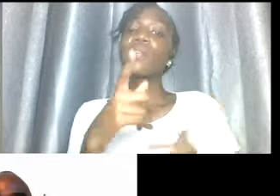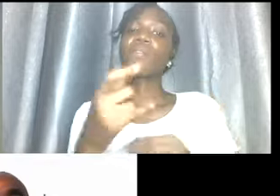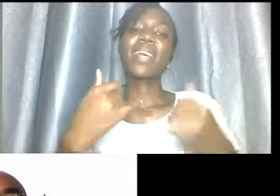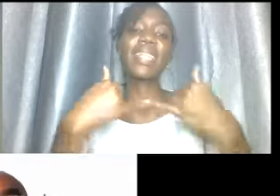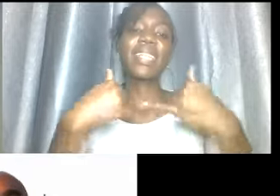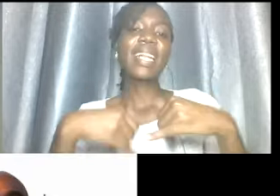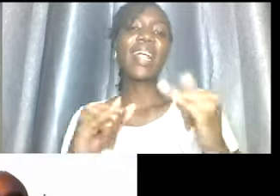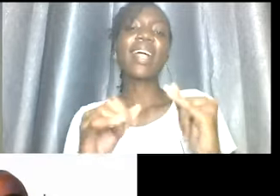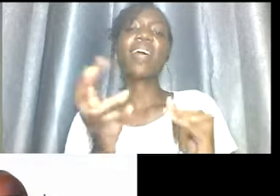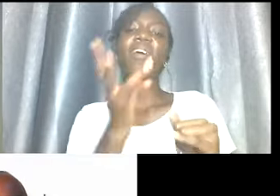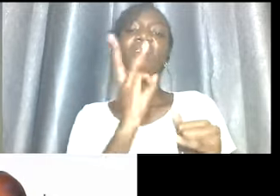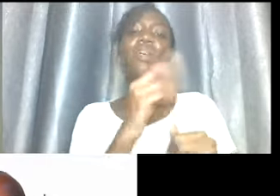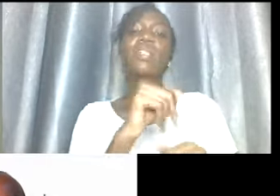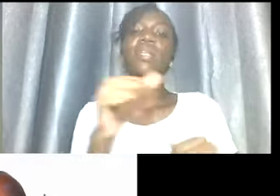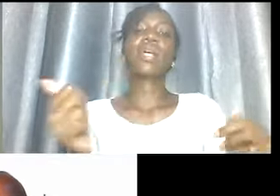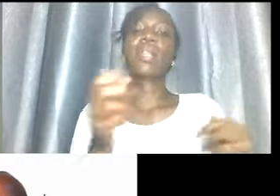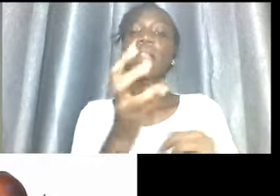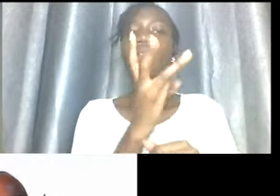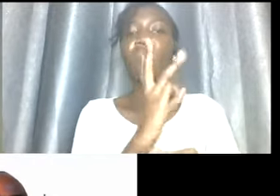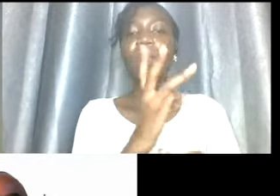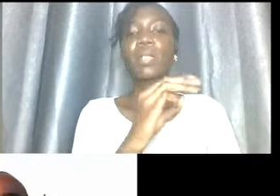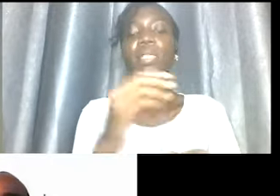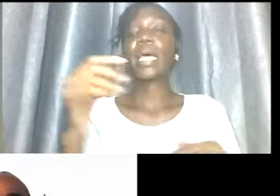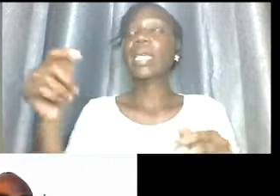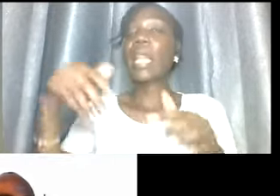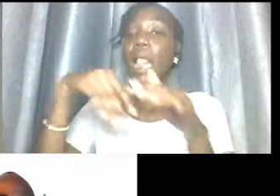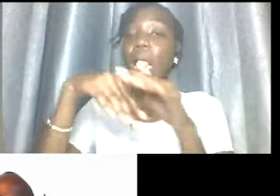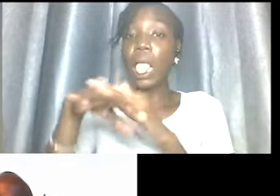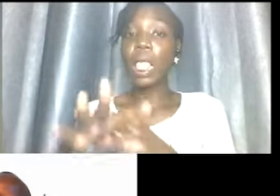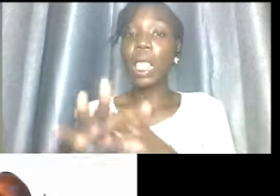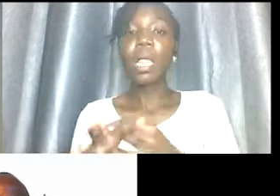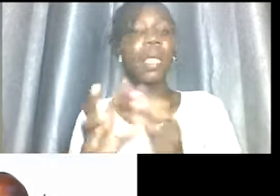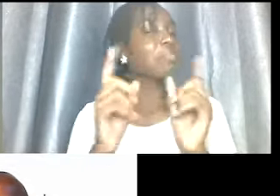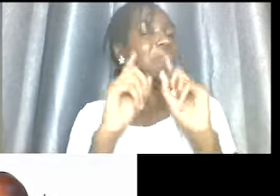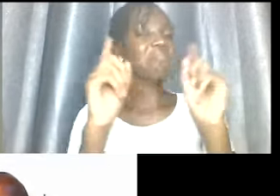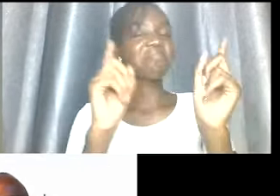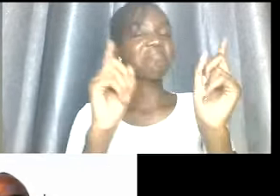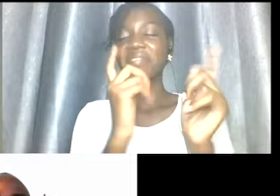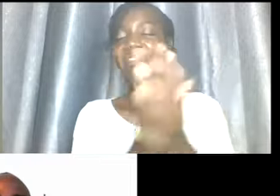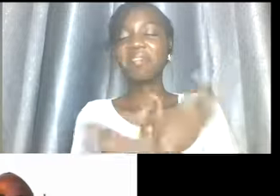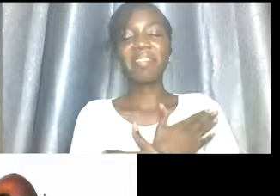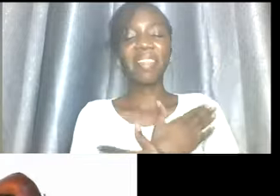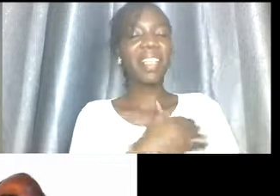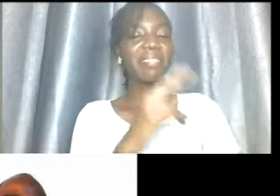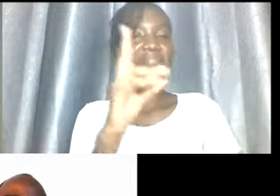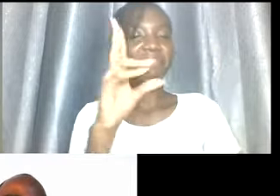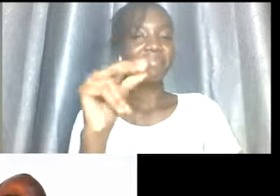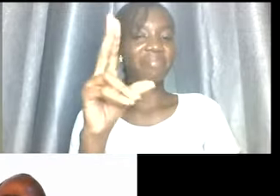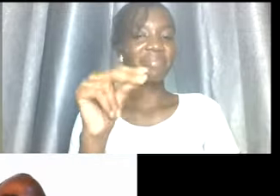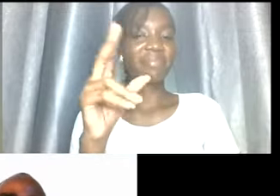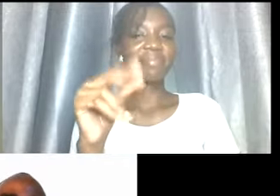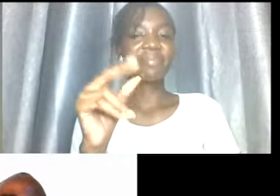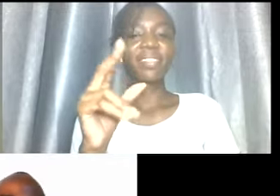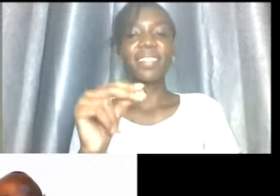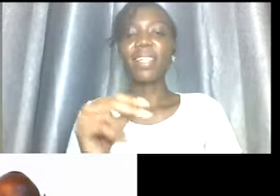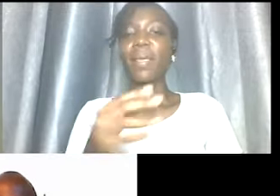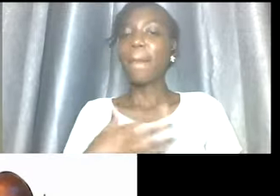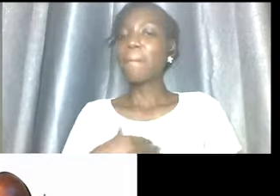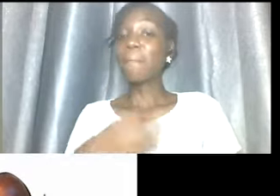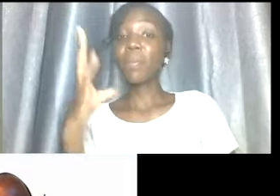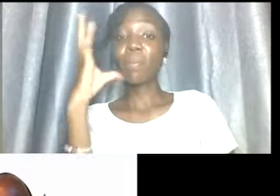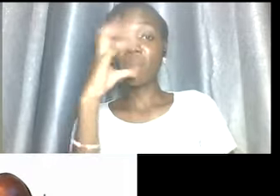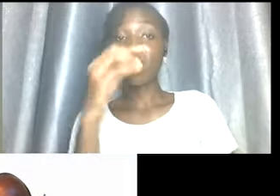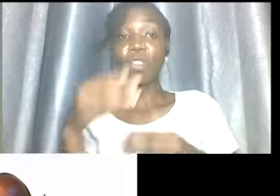or Aquafina water down the road. No, my friends, I do not miss that